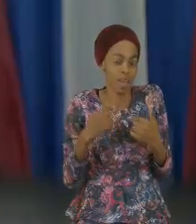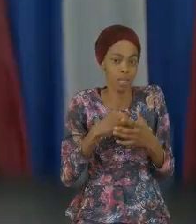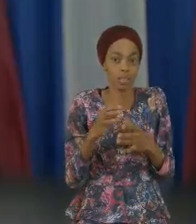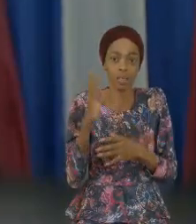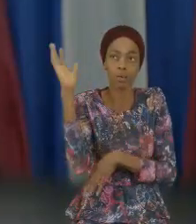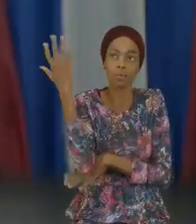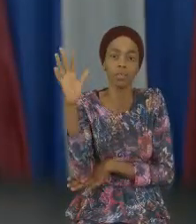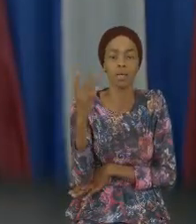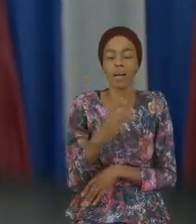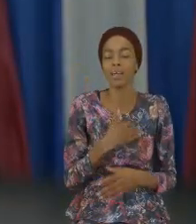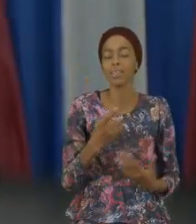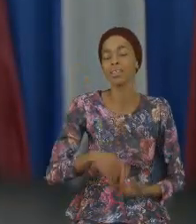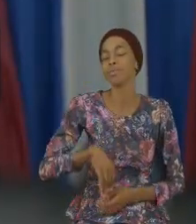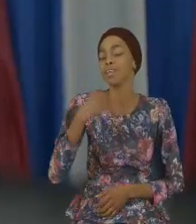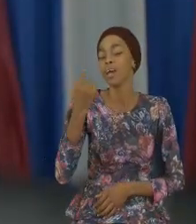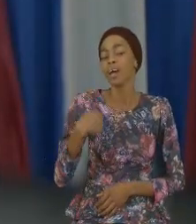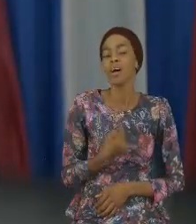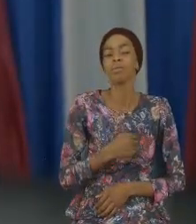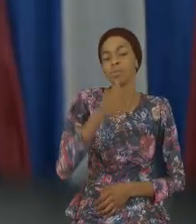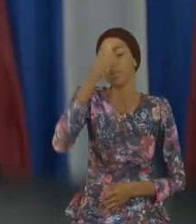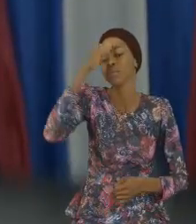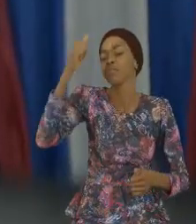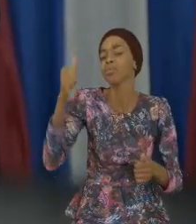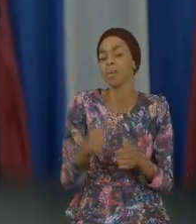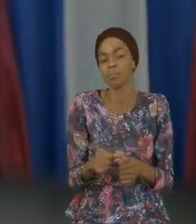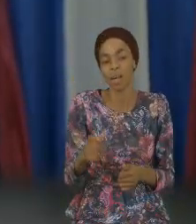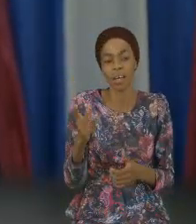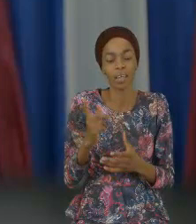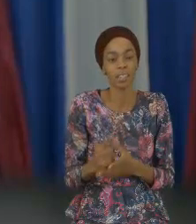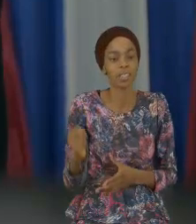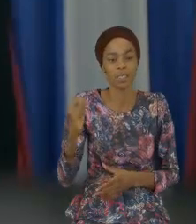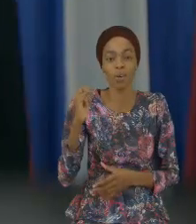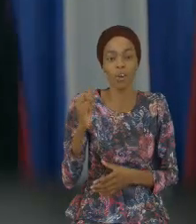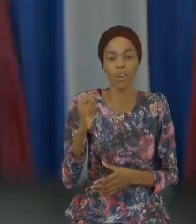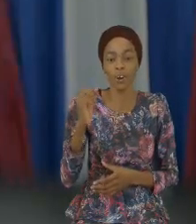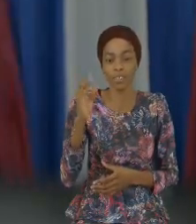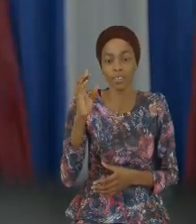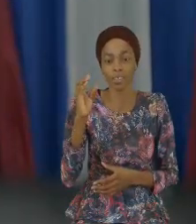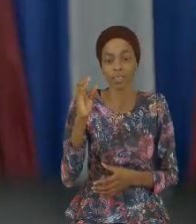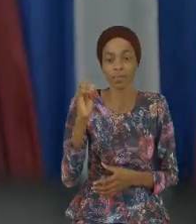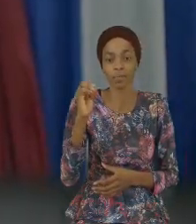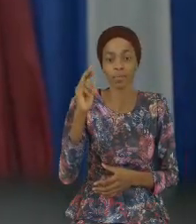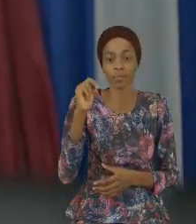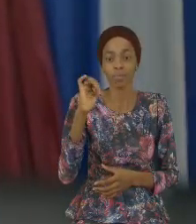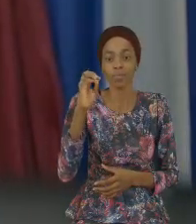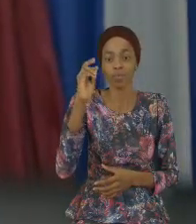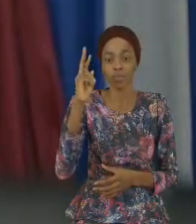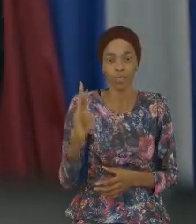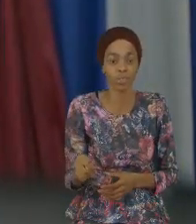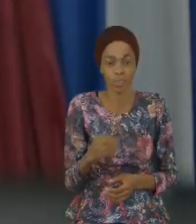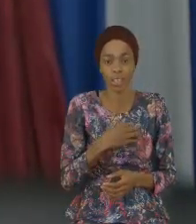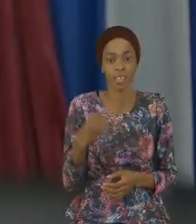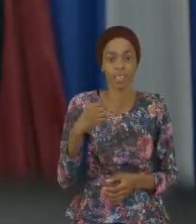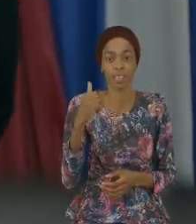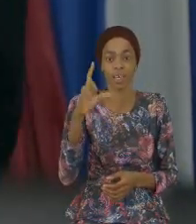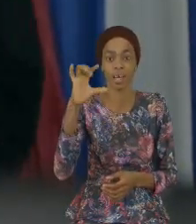we remember the onions and the garlics and everything we ate in Egypt.